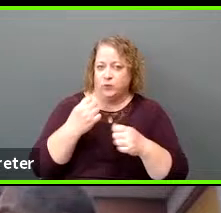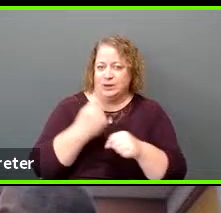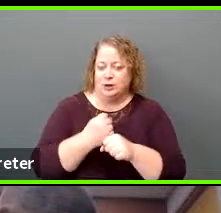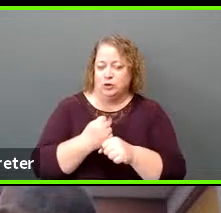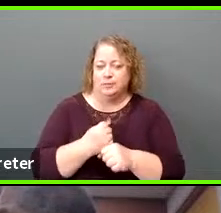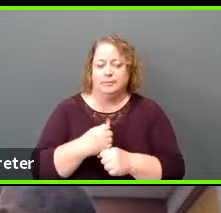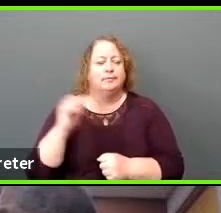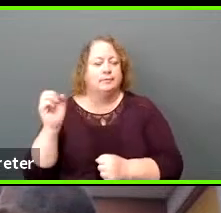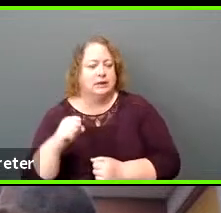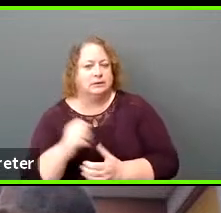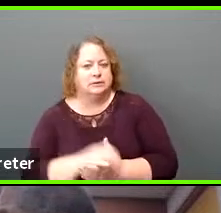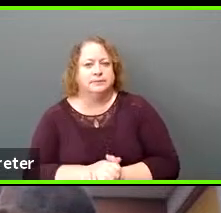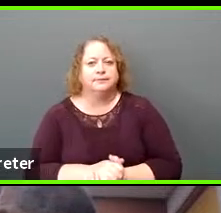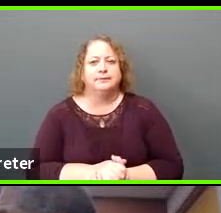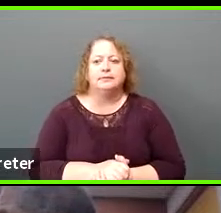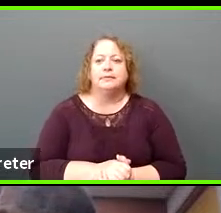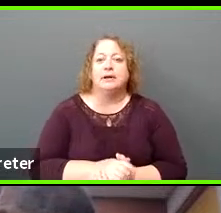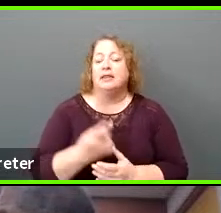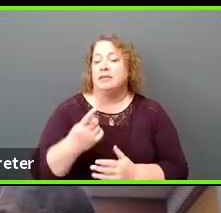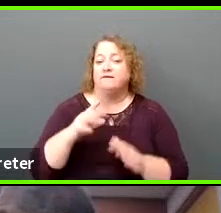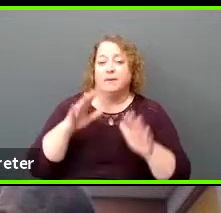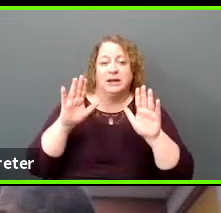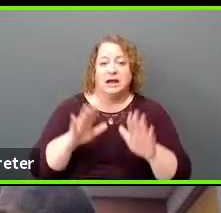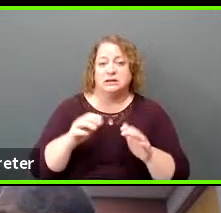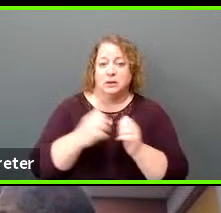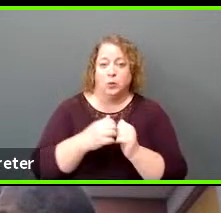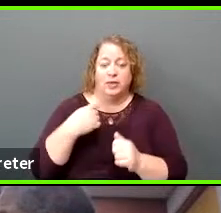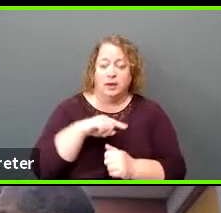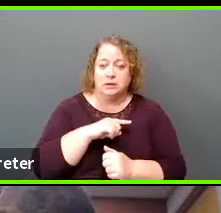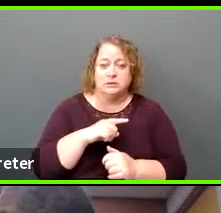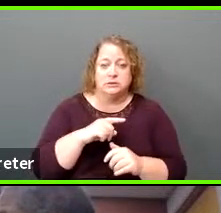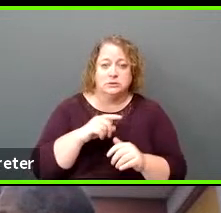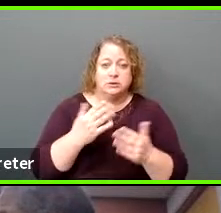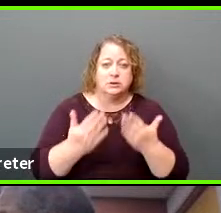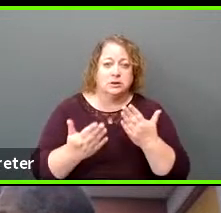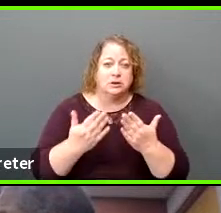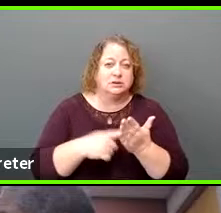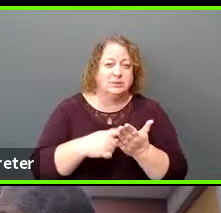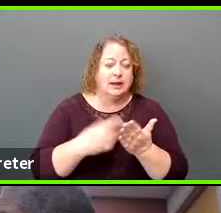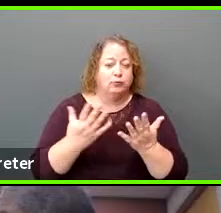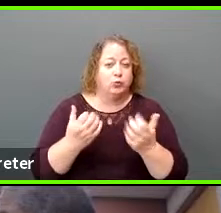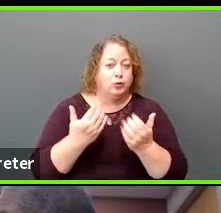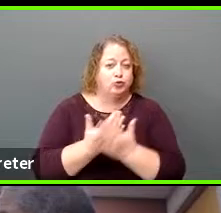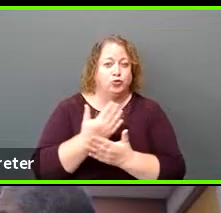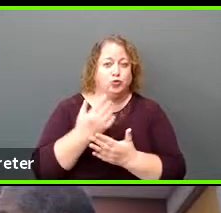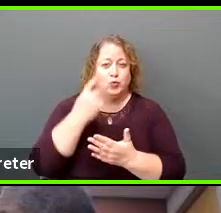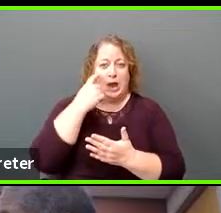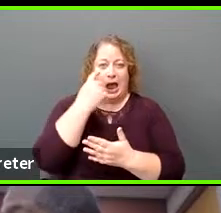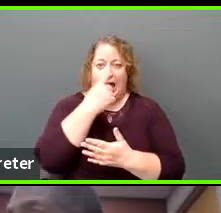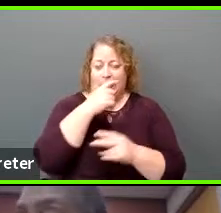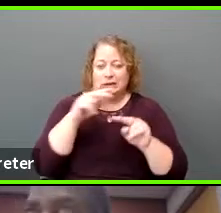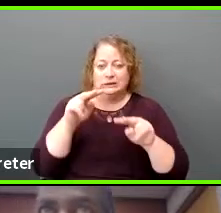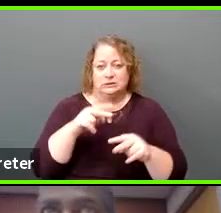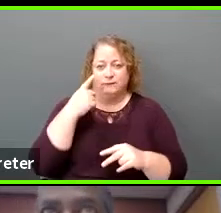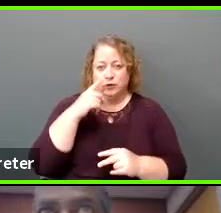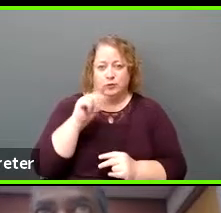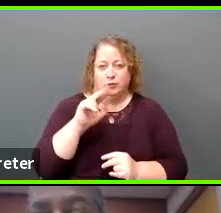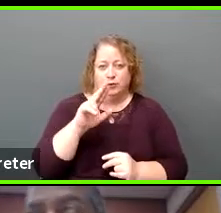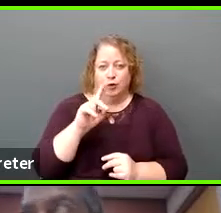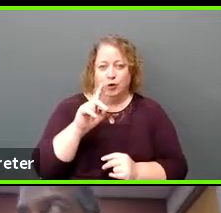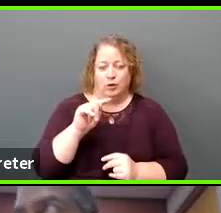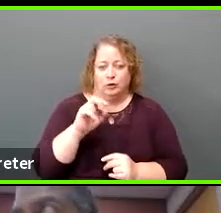And possibly, even though they have been excellent with us, sometimes you want a new set of eyes for auditors. Yes.